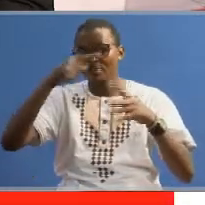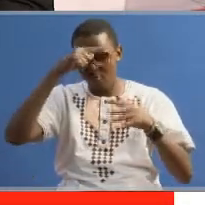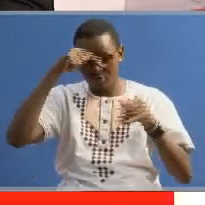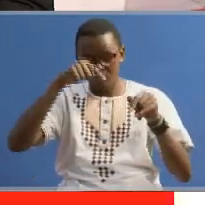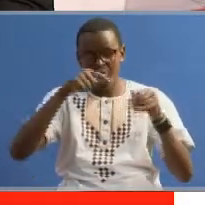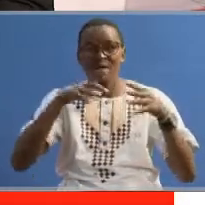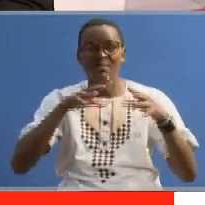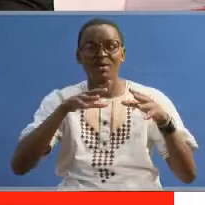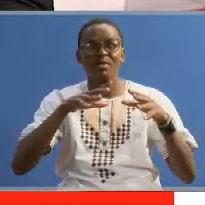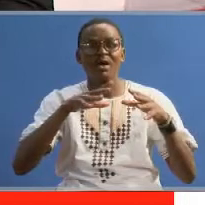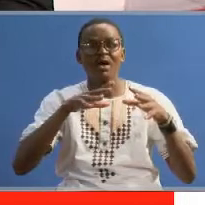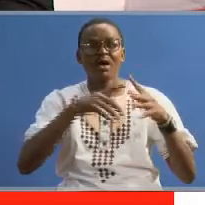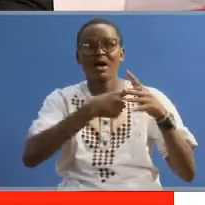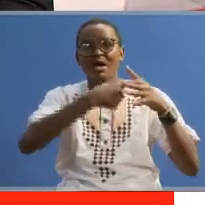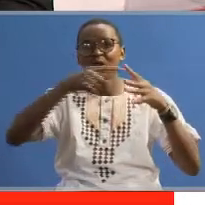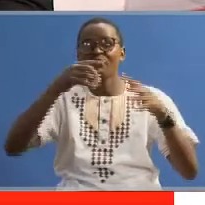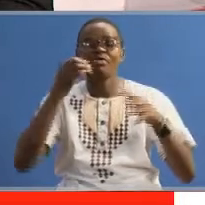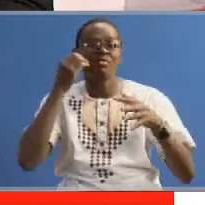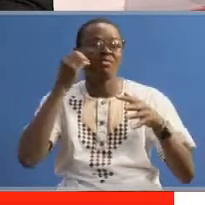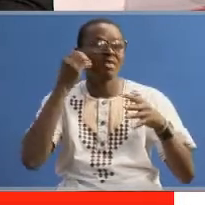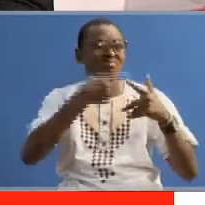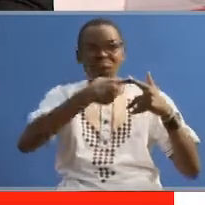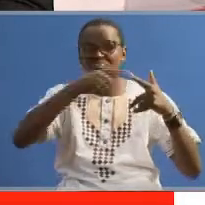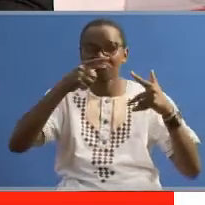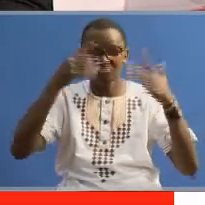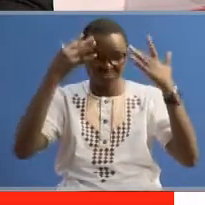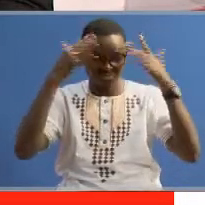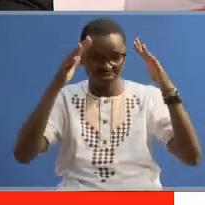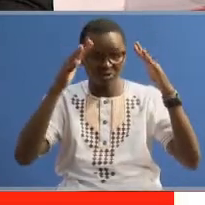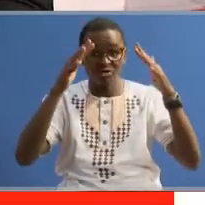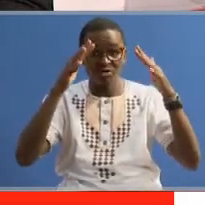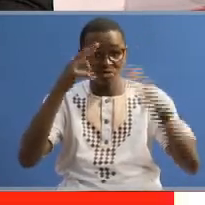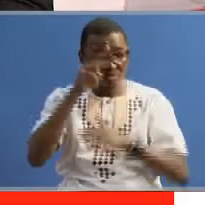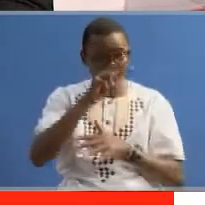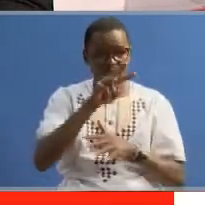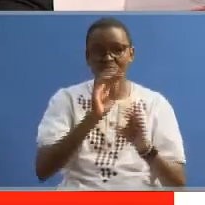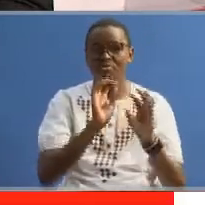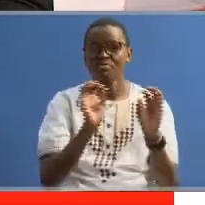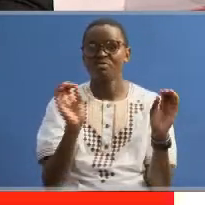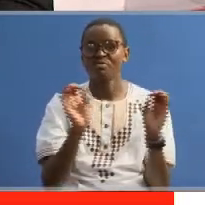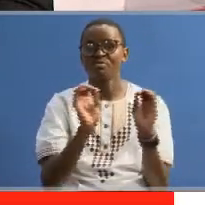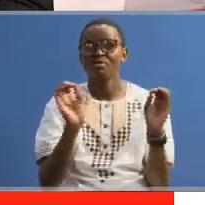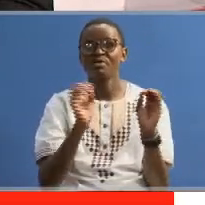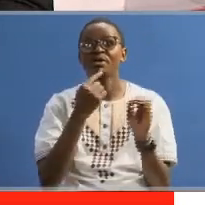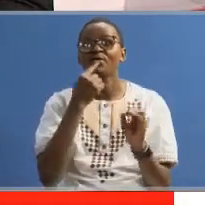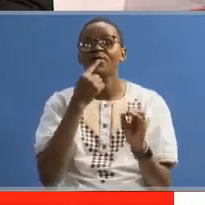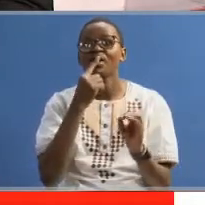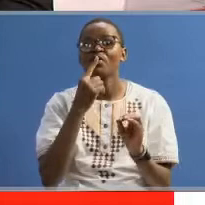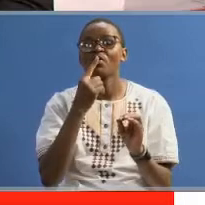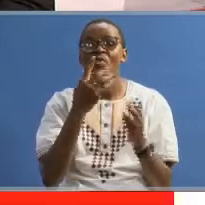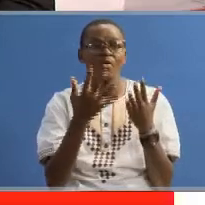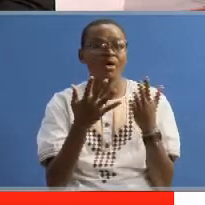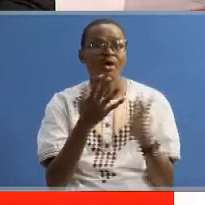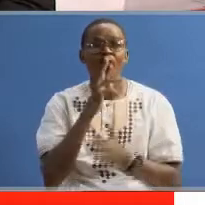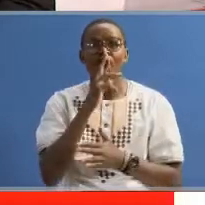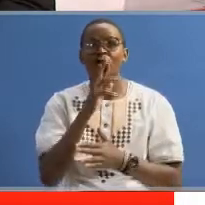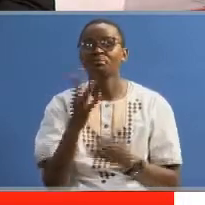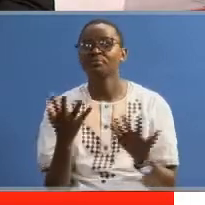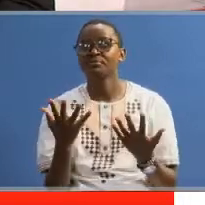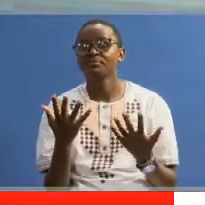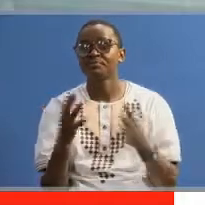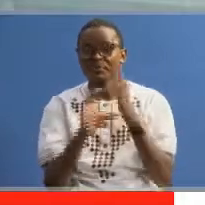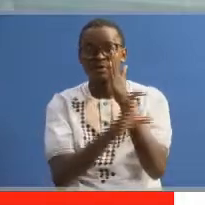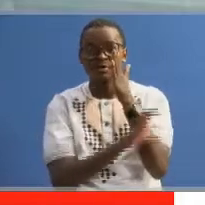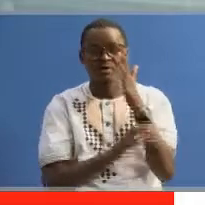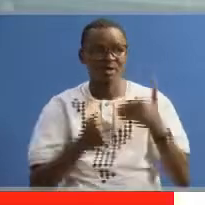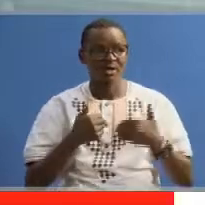these people have left home, they have disappeared without a trace, and no one can tell where they are. Right. And in a country